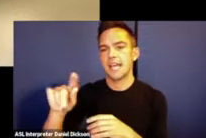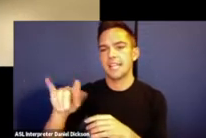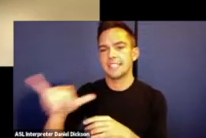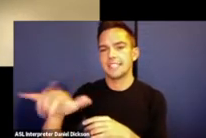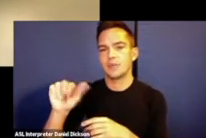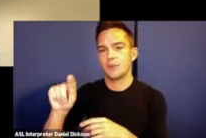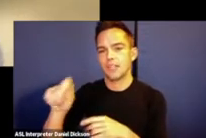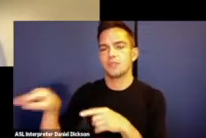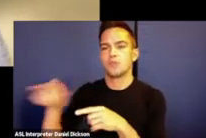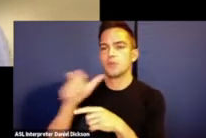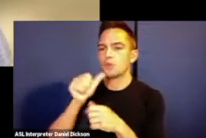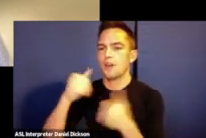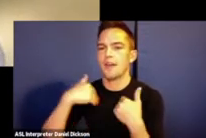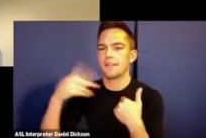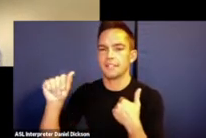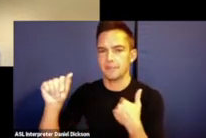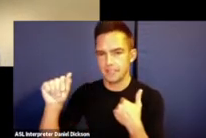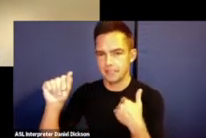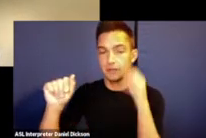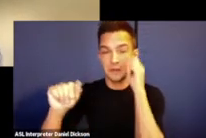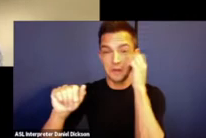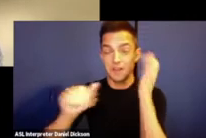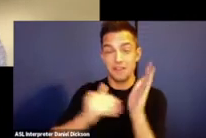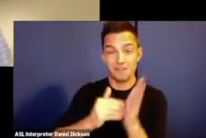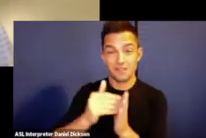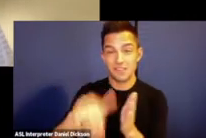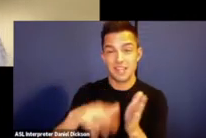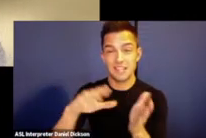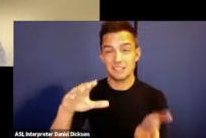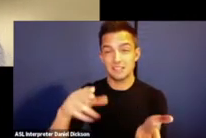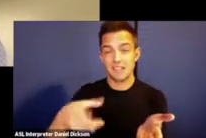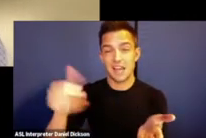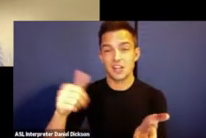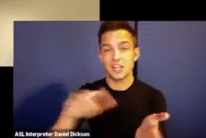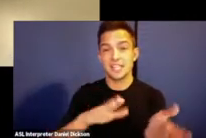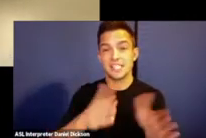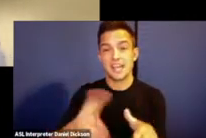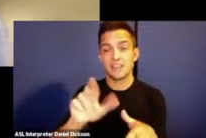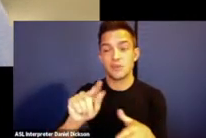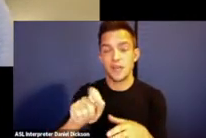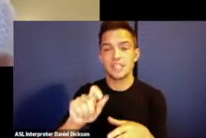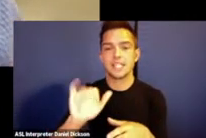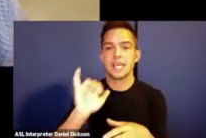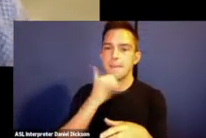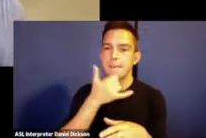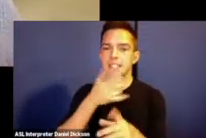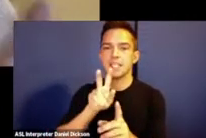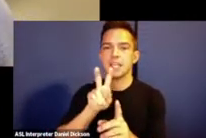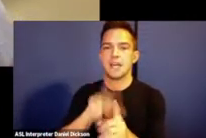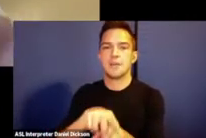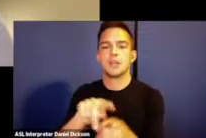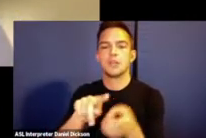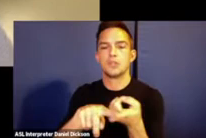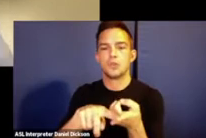without disabilities. And yet all too frequently, that mortality, that higher death rate, gets misattributed to impairments